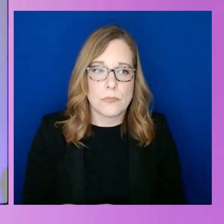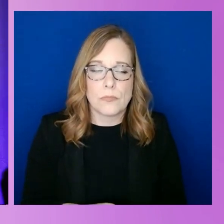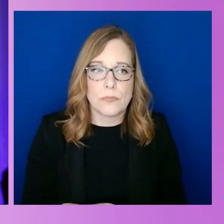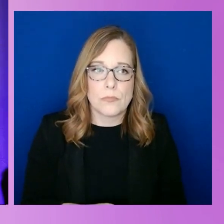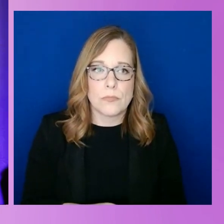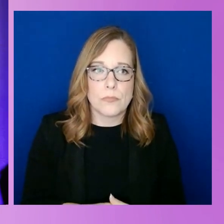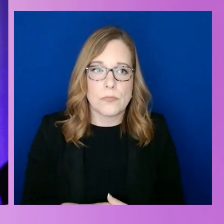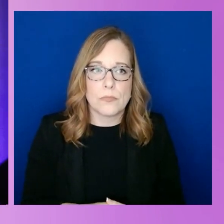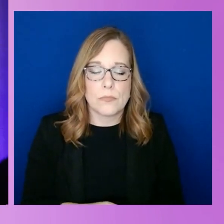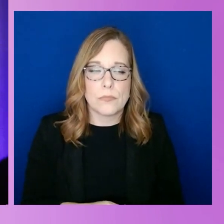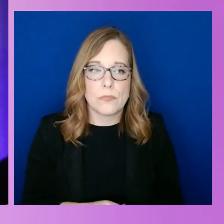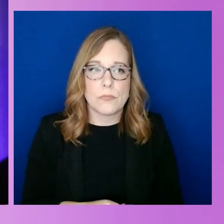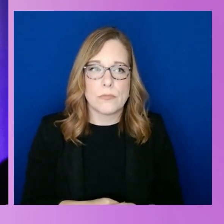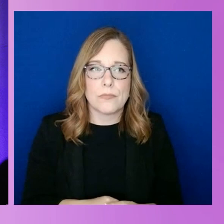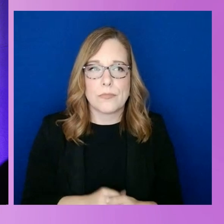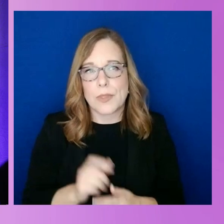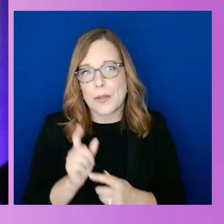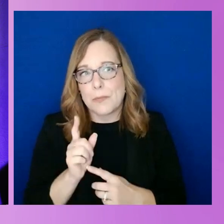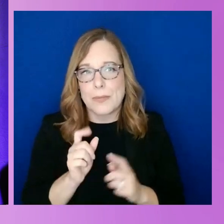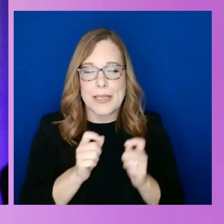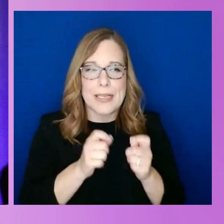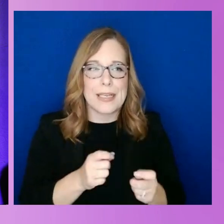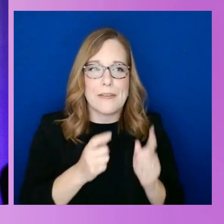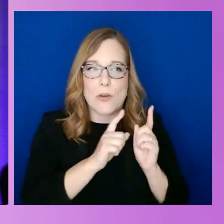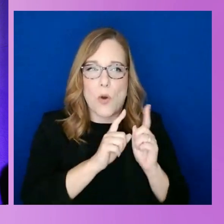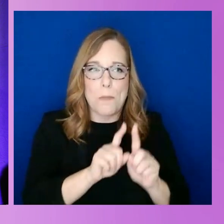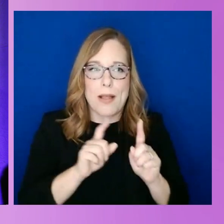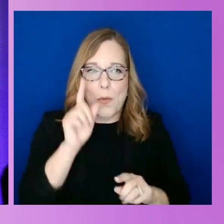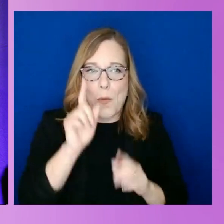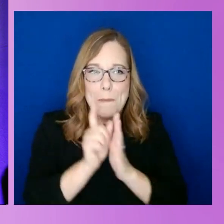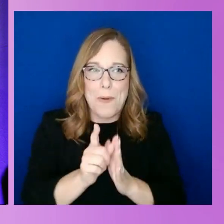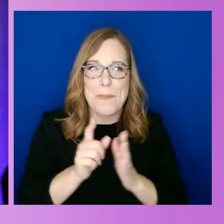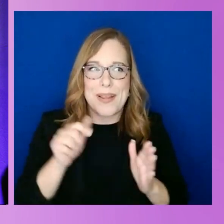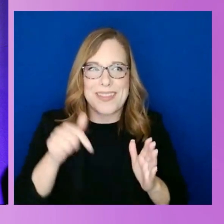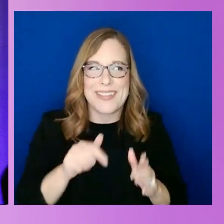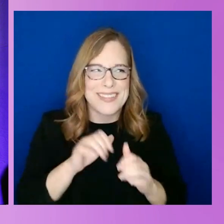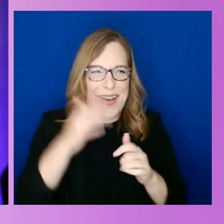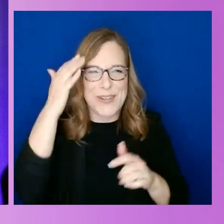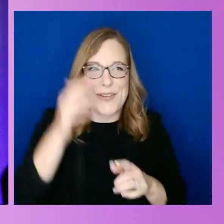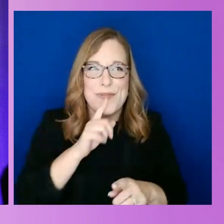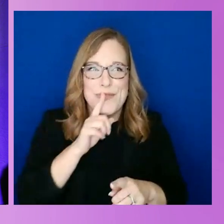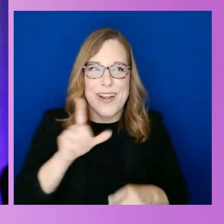Give Copilot just a moment here. This is how you know it's a real live demo.